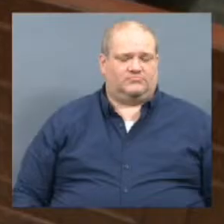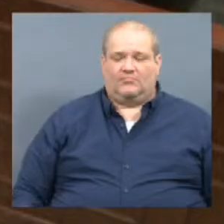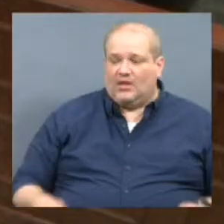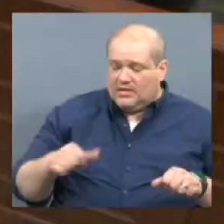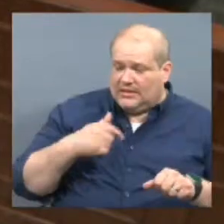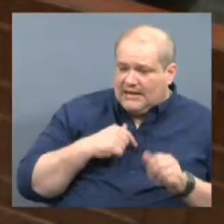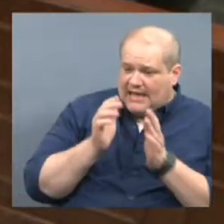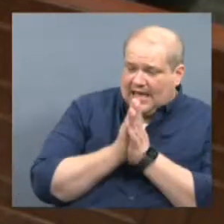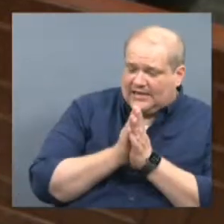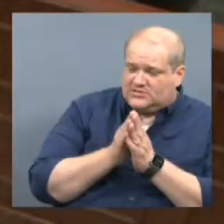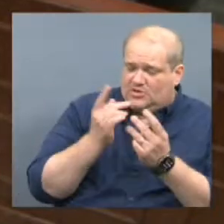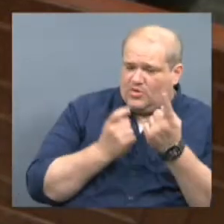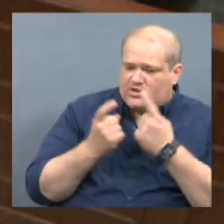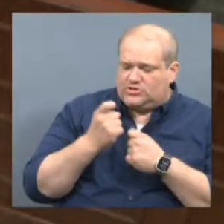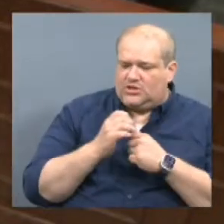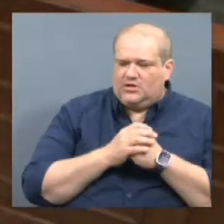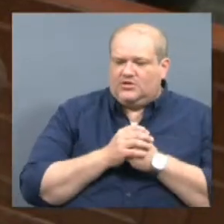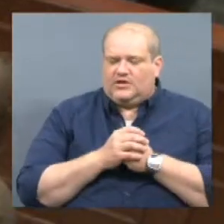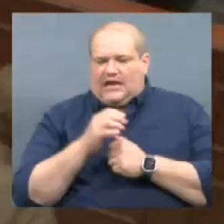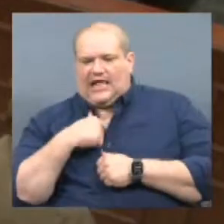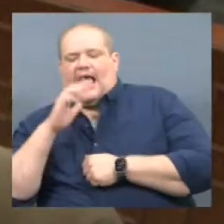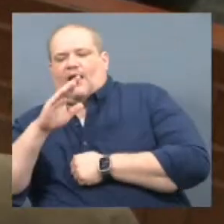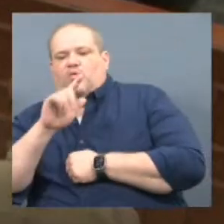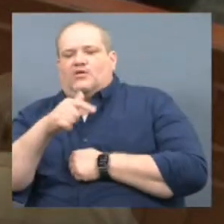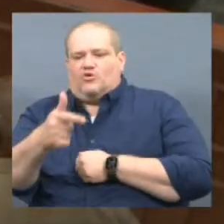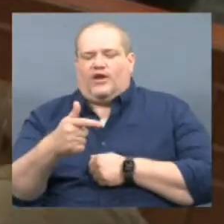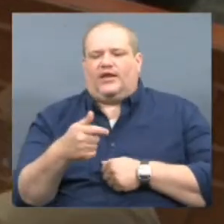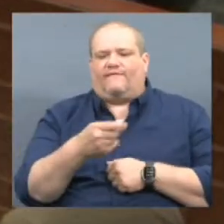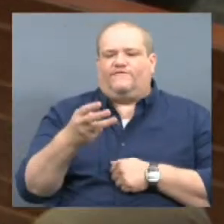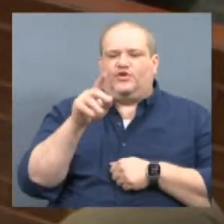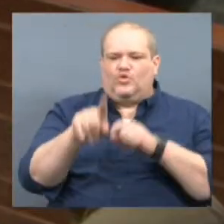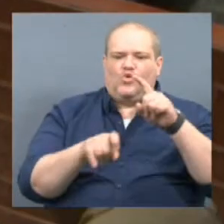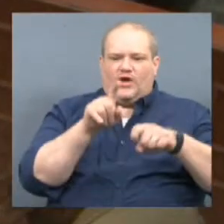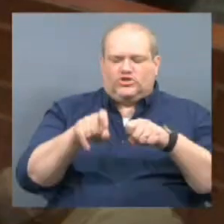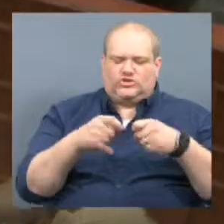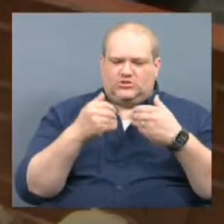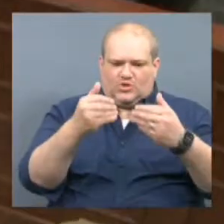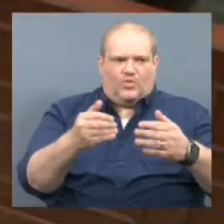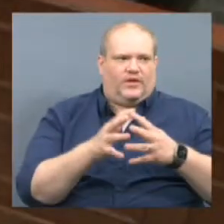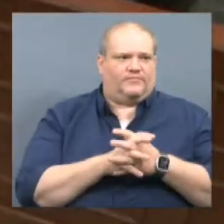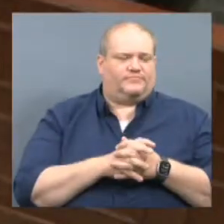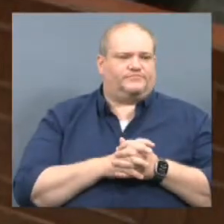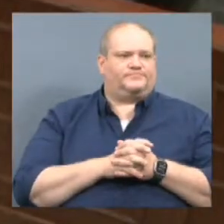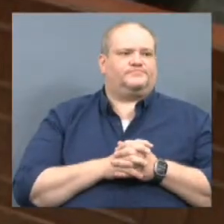questions? I will grant a couple of questions. Go ahead, Mr. All Stewart. right, great.